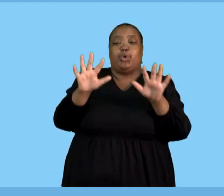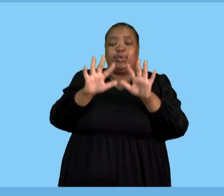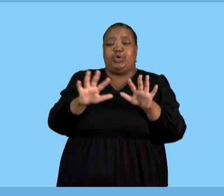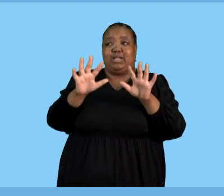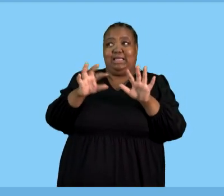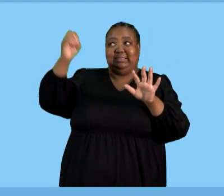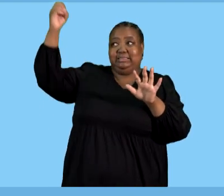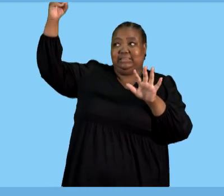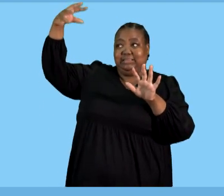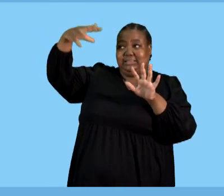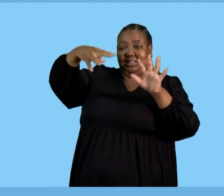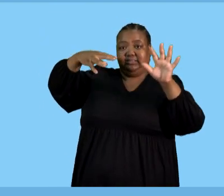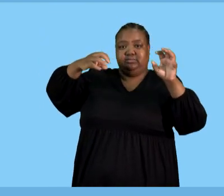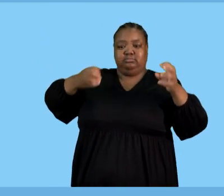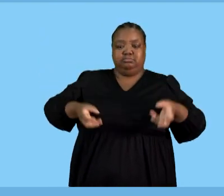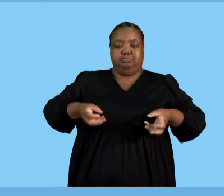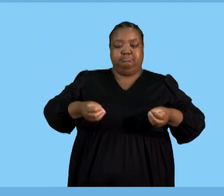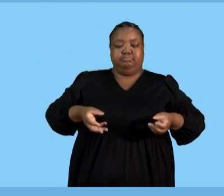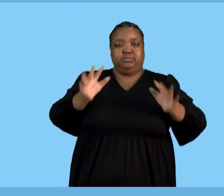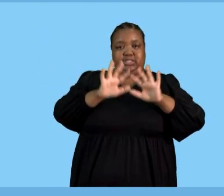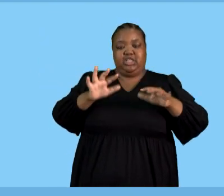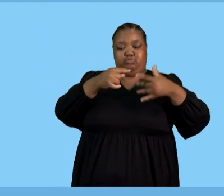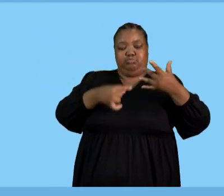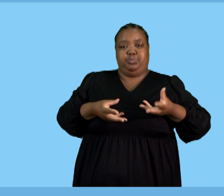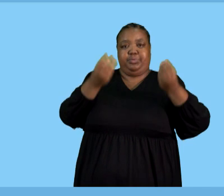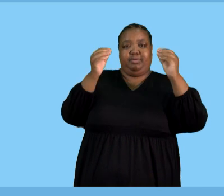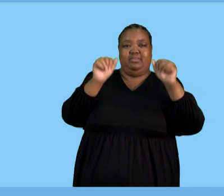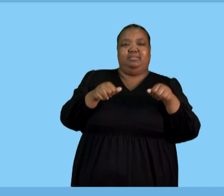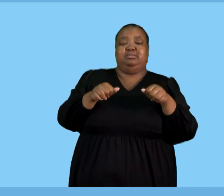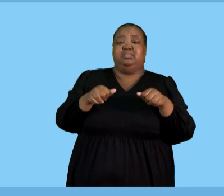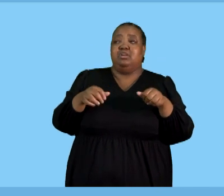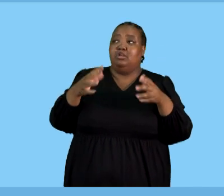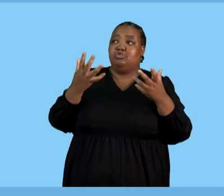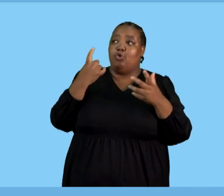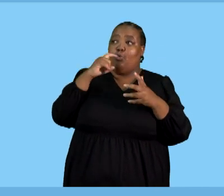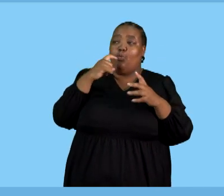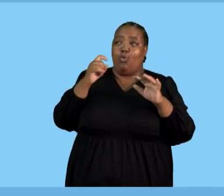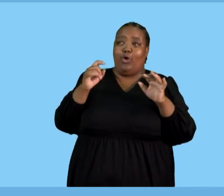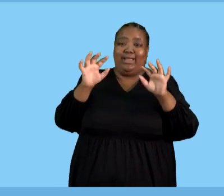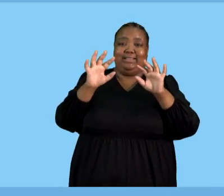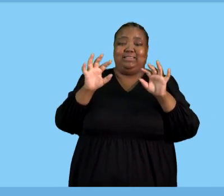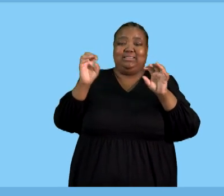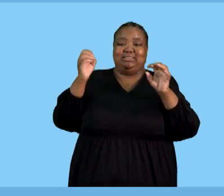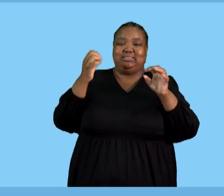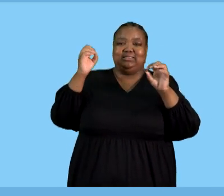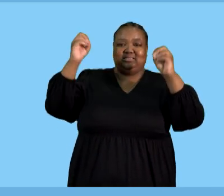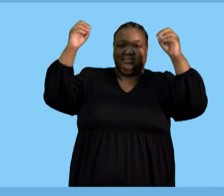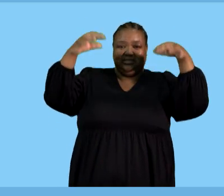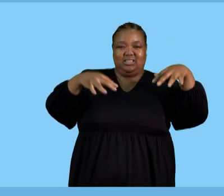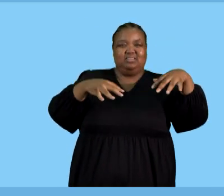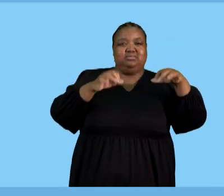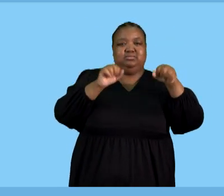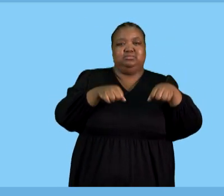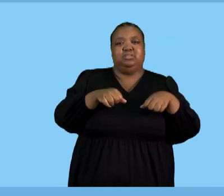are coming from the source, being the sun, that are giving us the white light, what are they? Remember, you always need to think of the